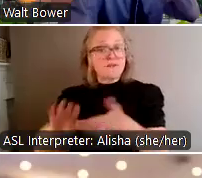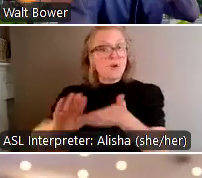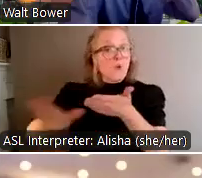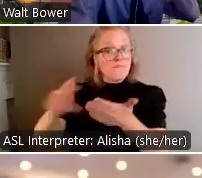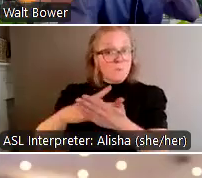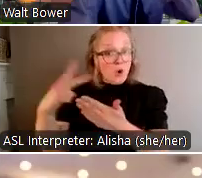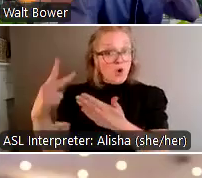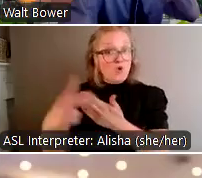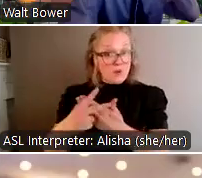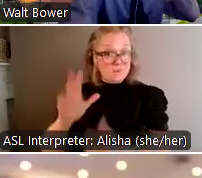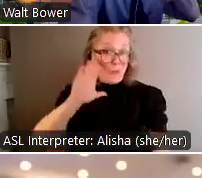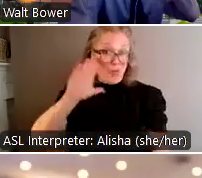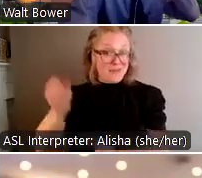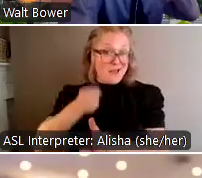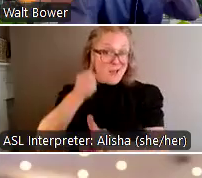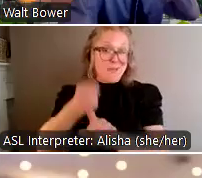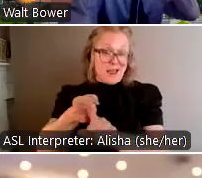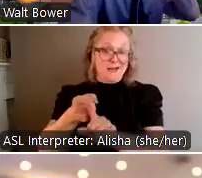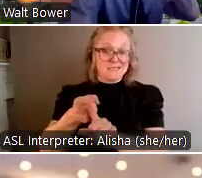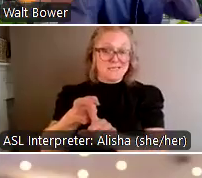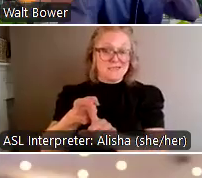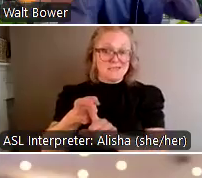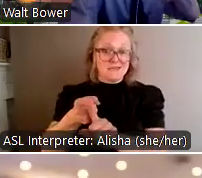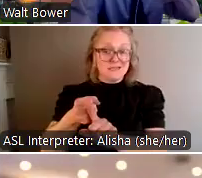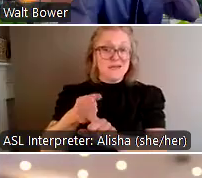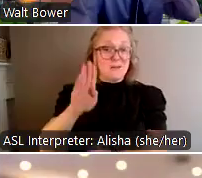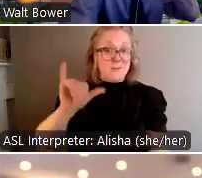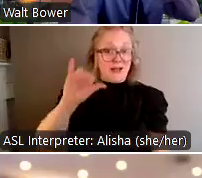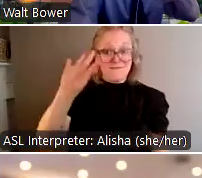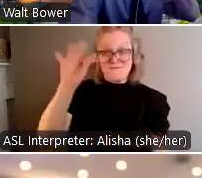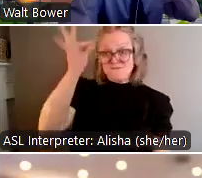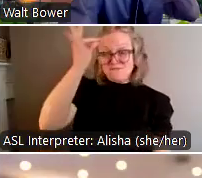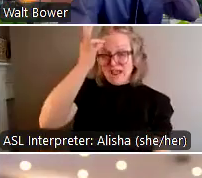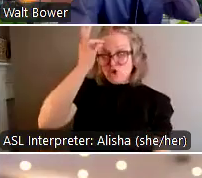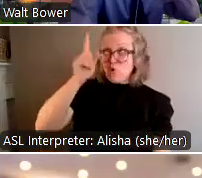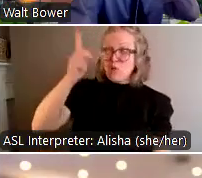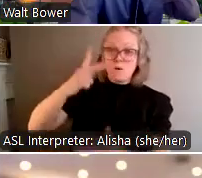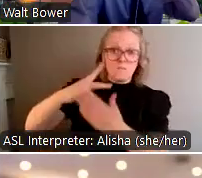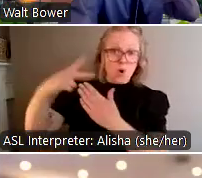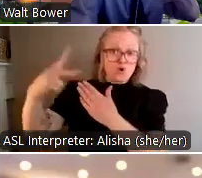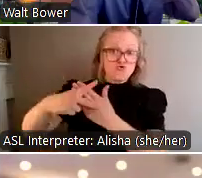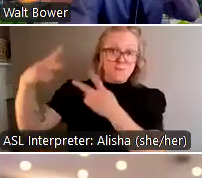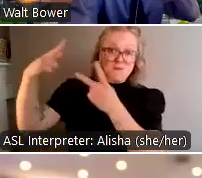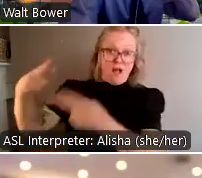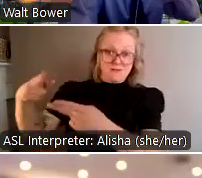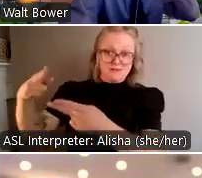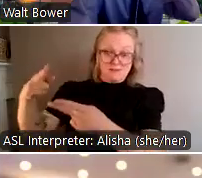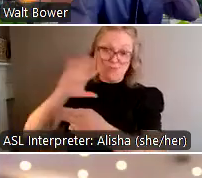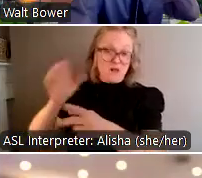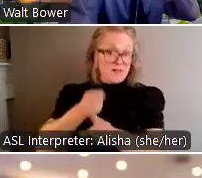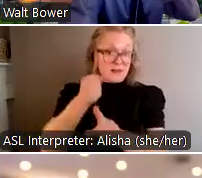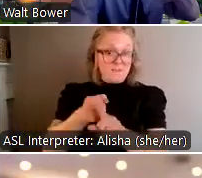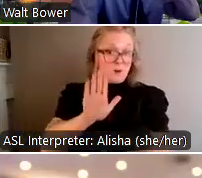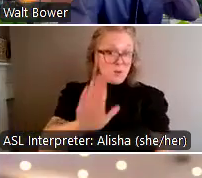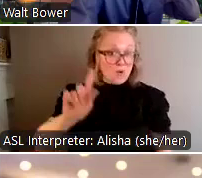being affected yet by federal program cuts? Thank